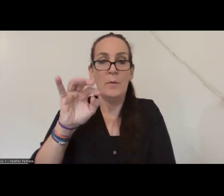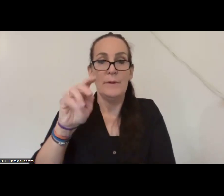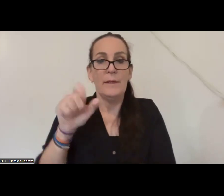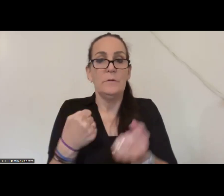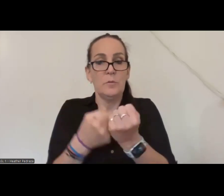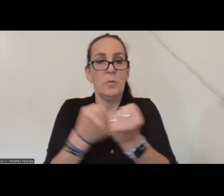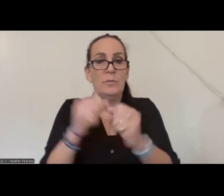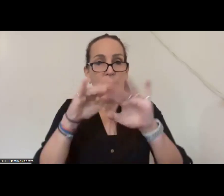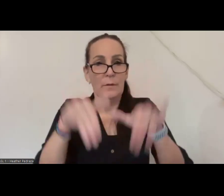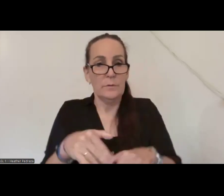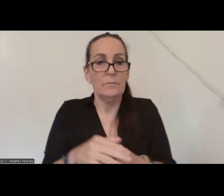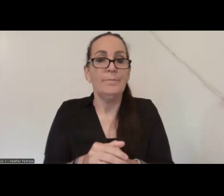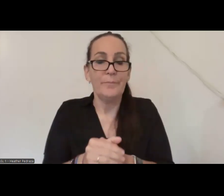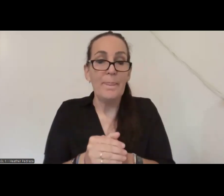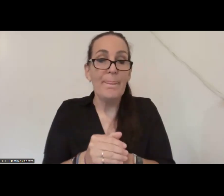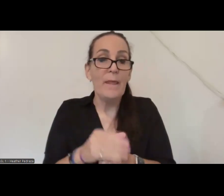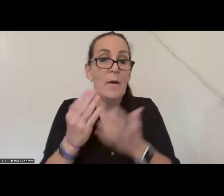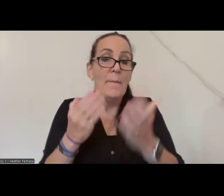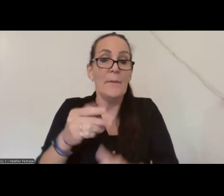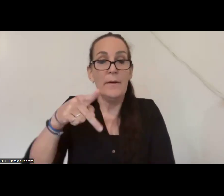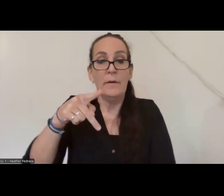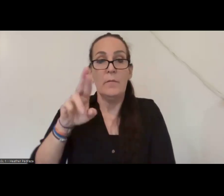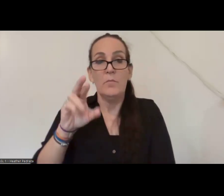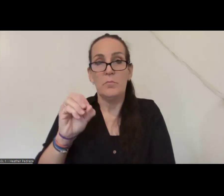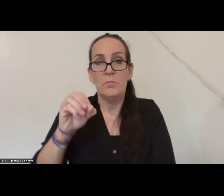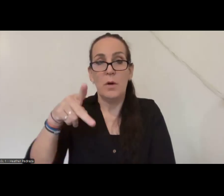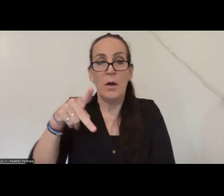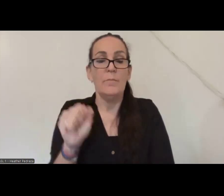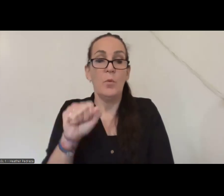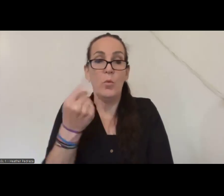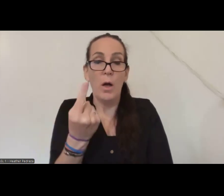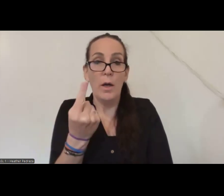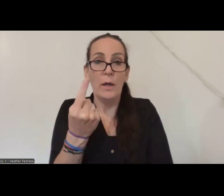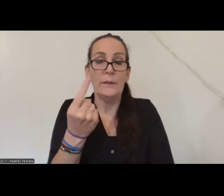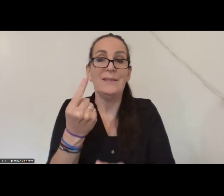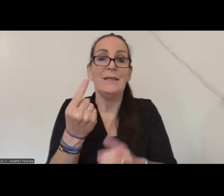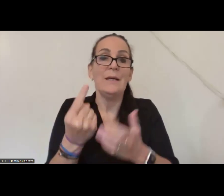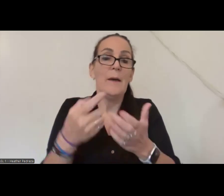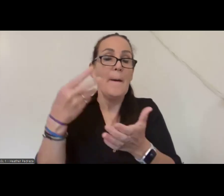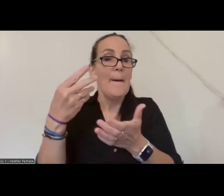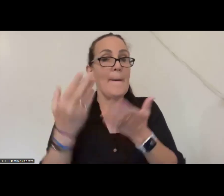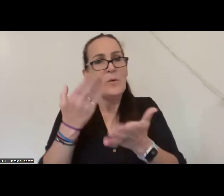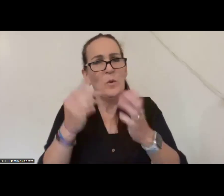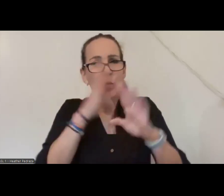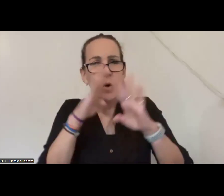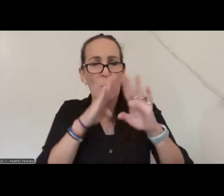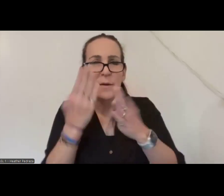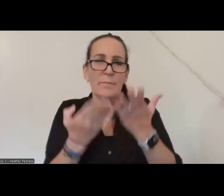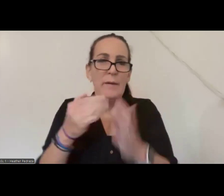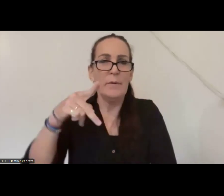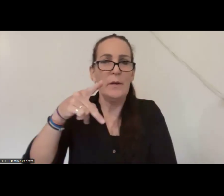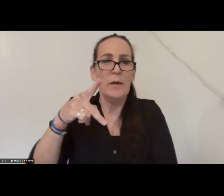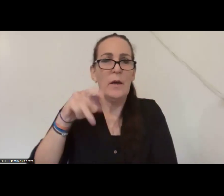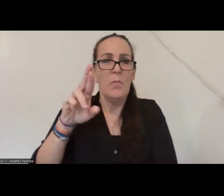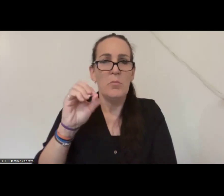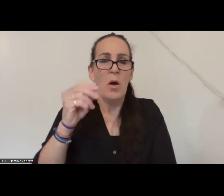gaps, we're concerned that many counties are seeing Prop 1 money as kind of filling current state